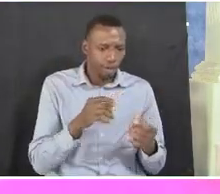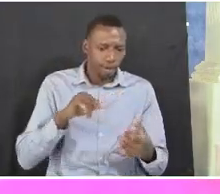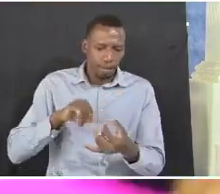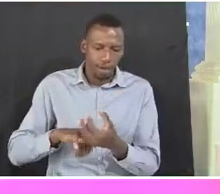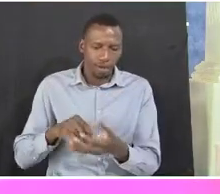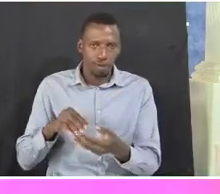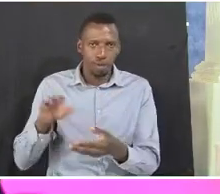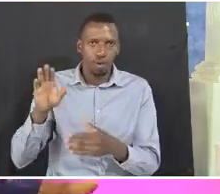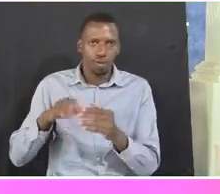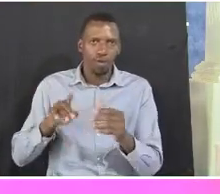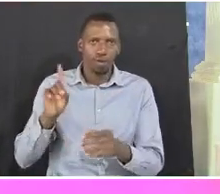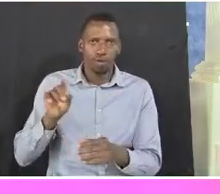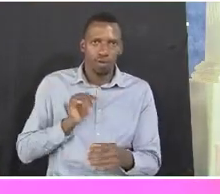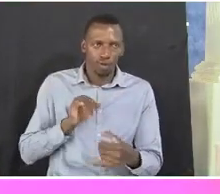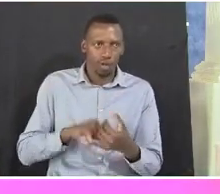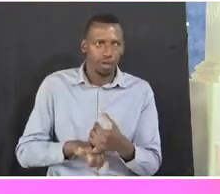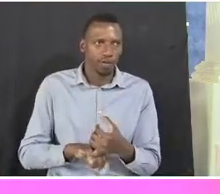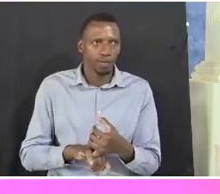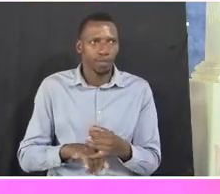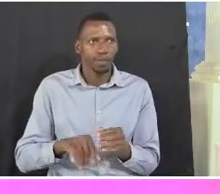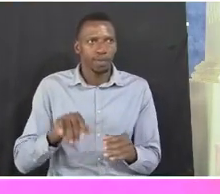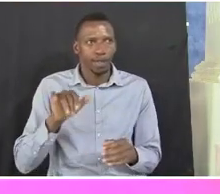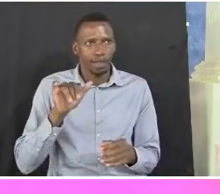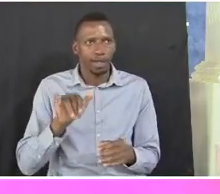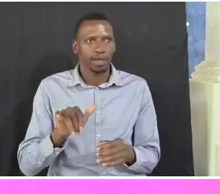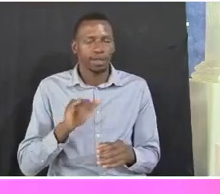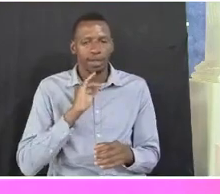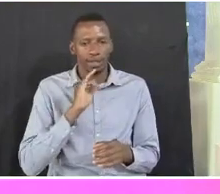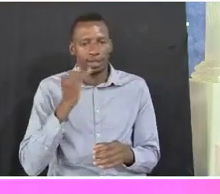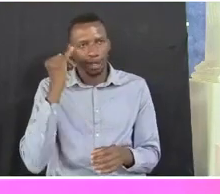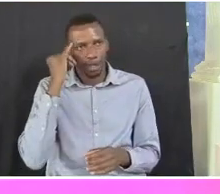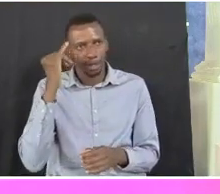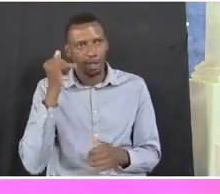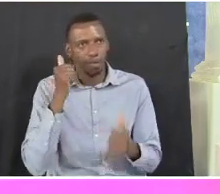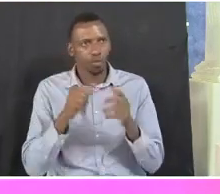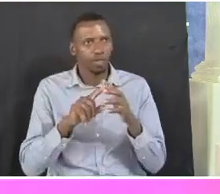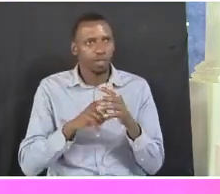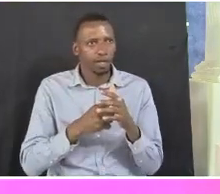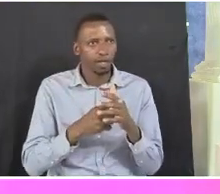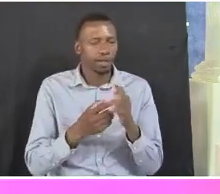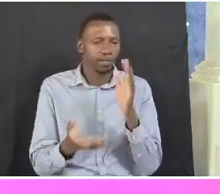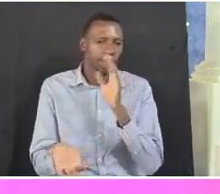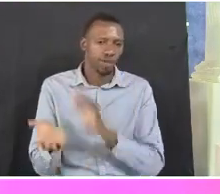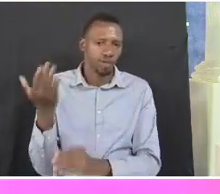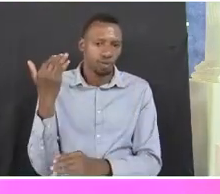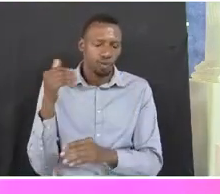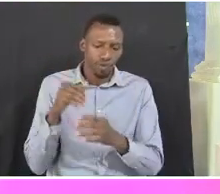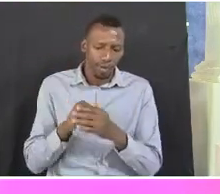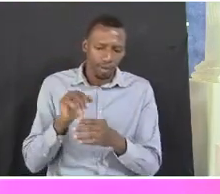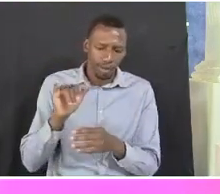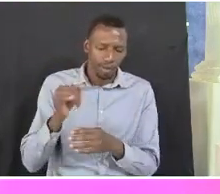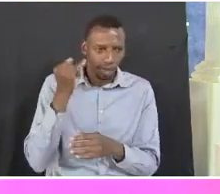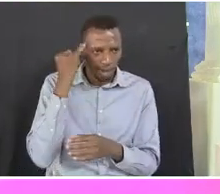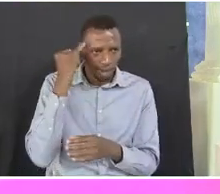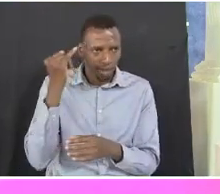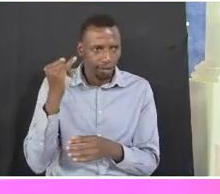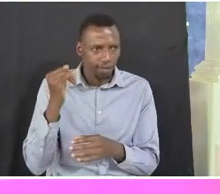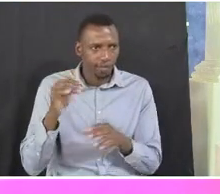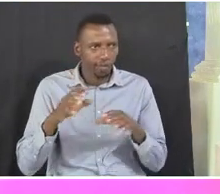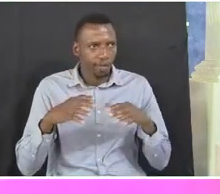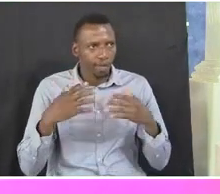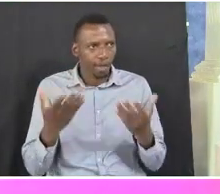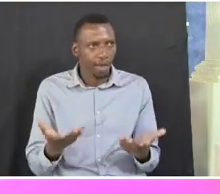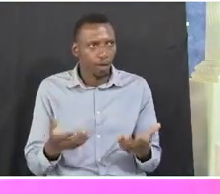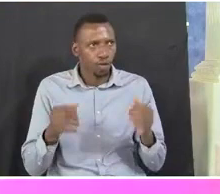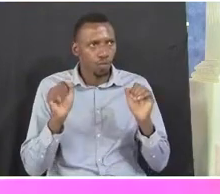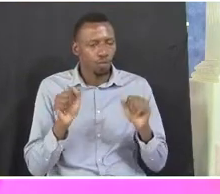are marrying more than one wife. That is a scenario that was started then. In that scenario, people of God, how can we